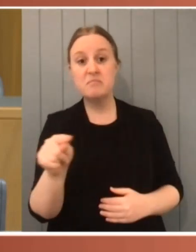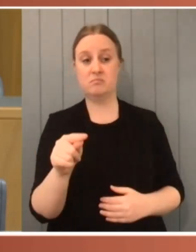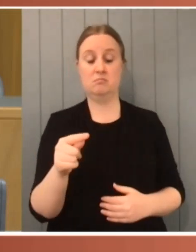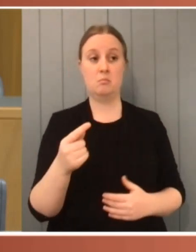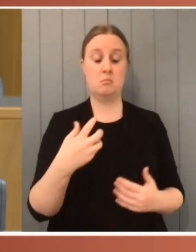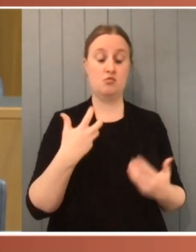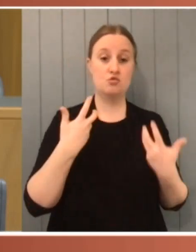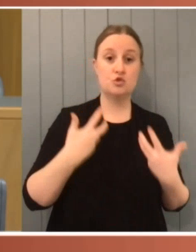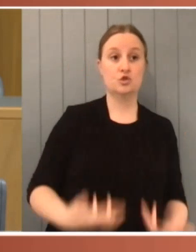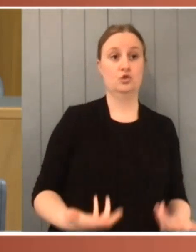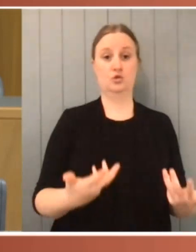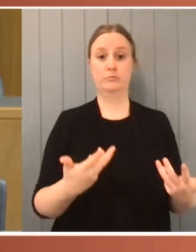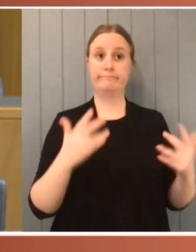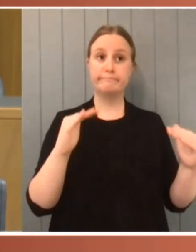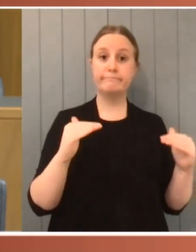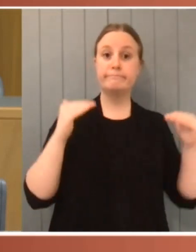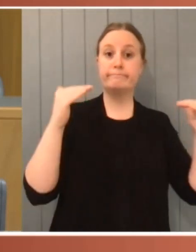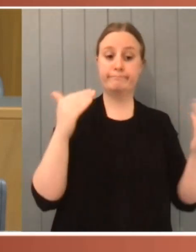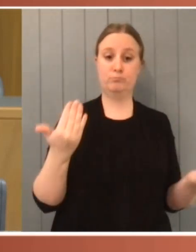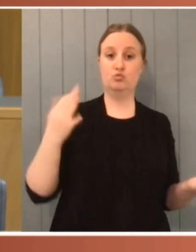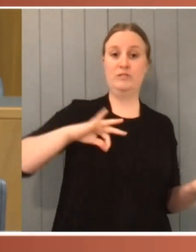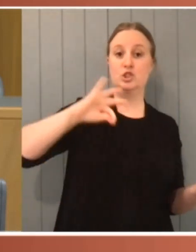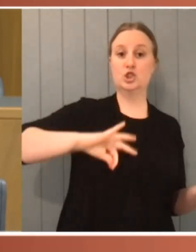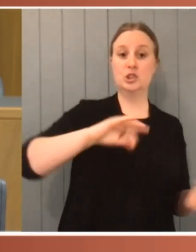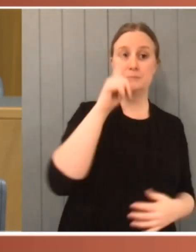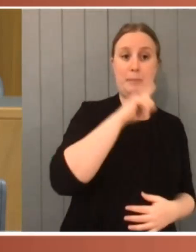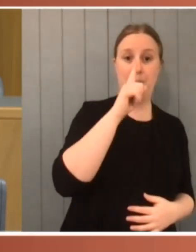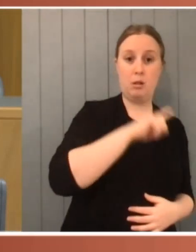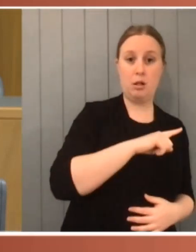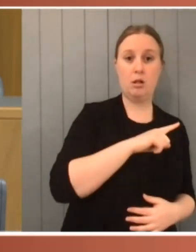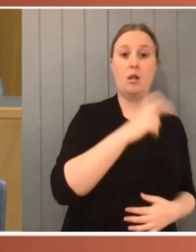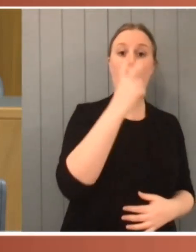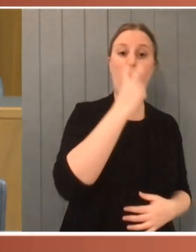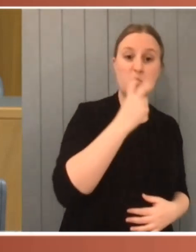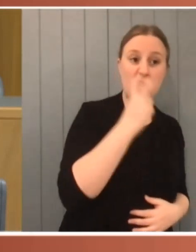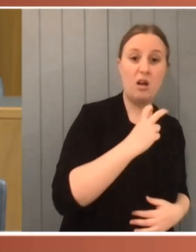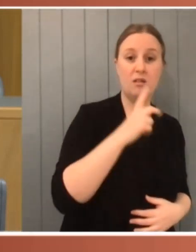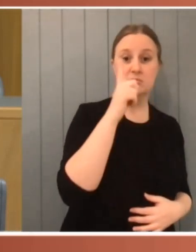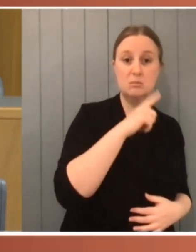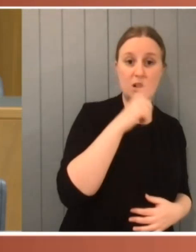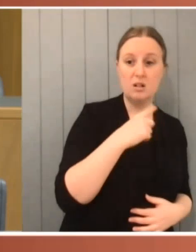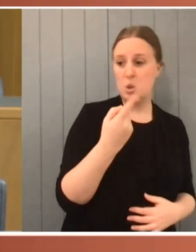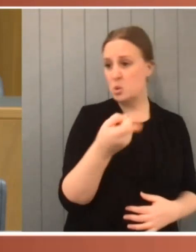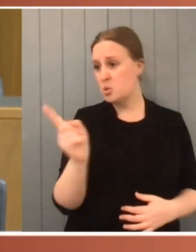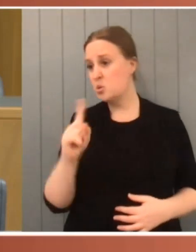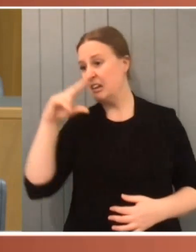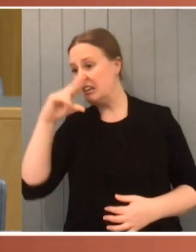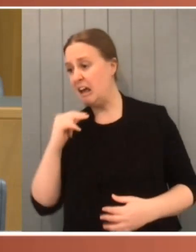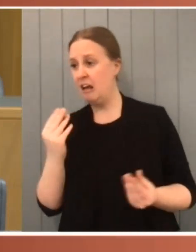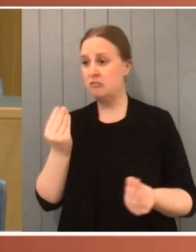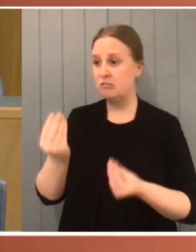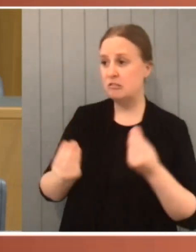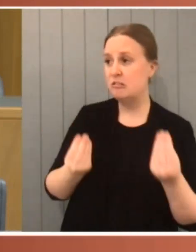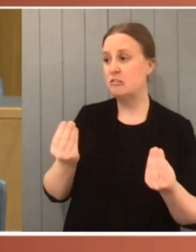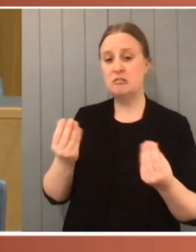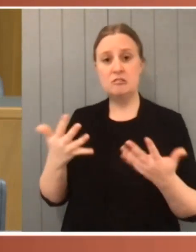greater say at the ballot box than the have-nots. Those who stayed away from the polls were predominantly